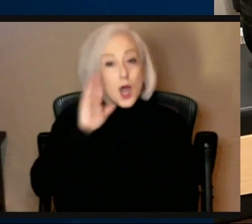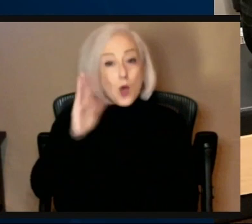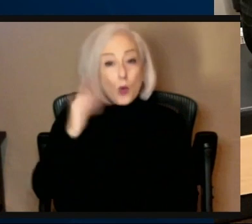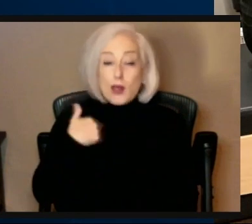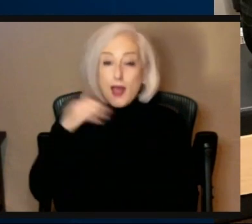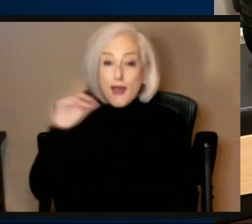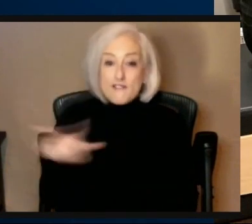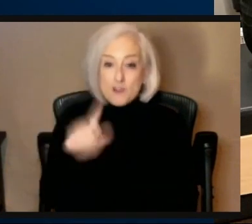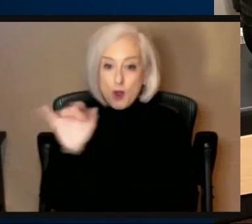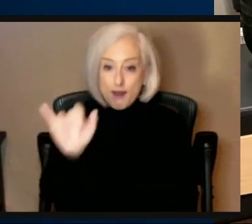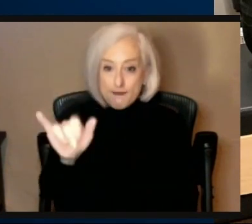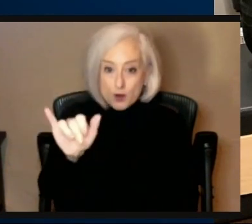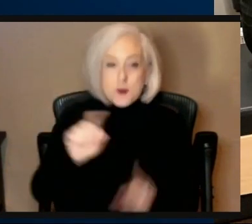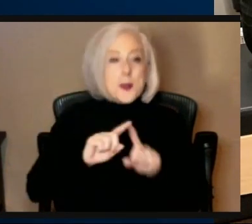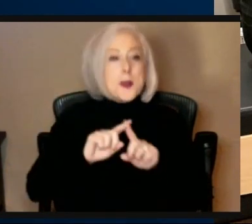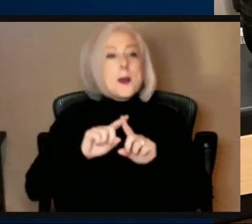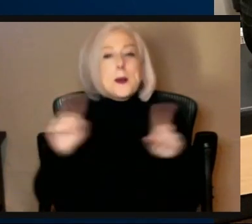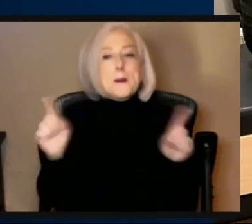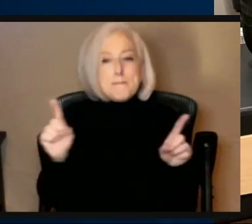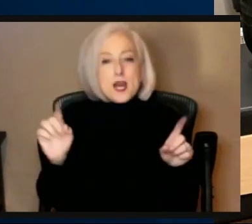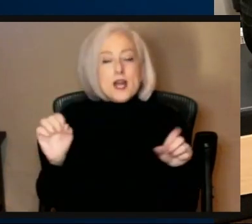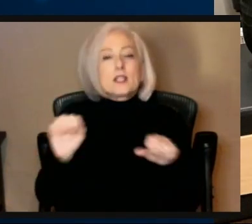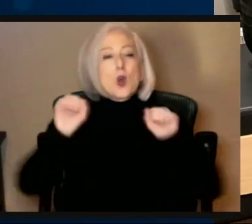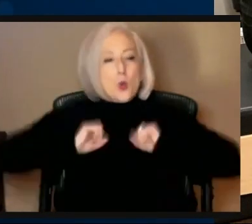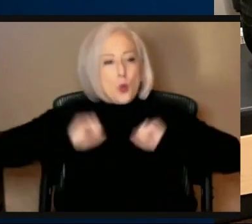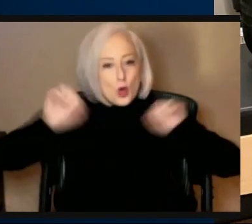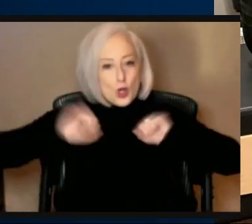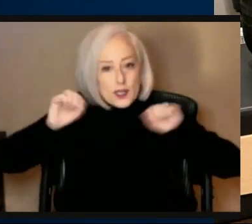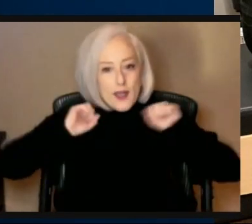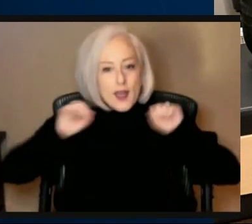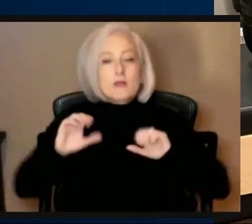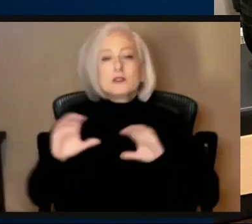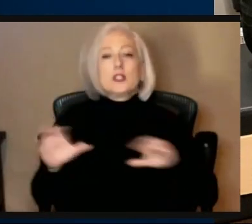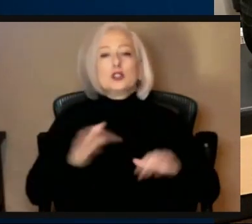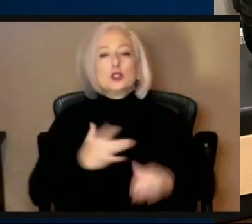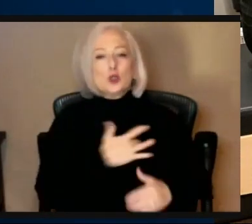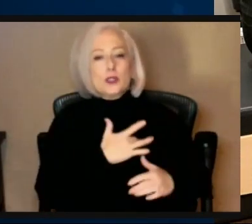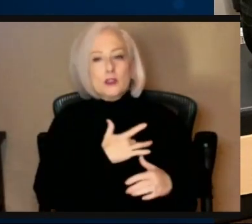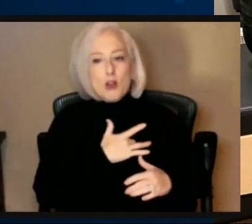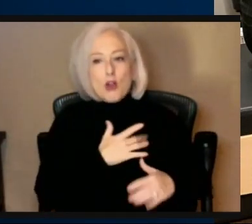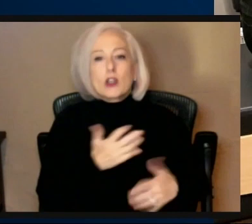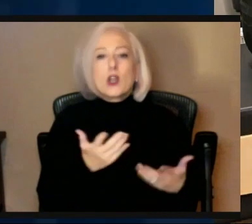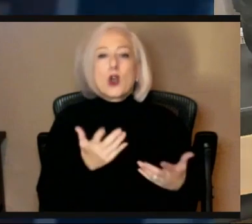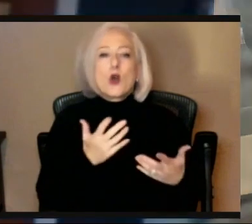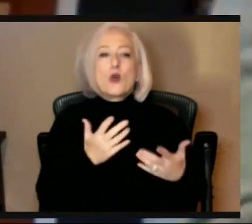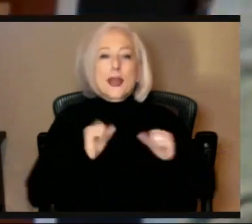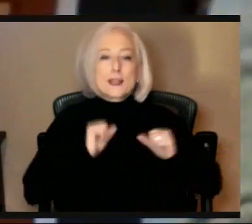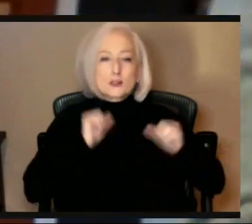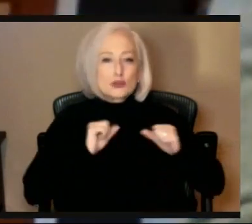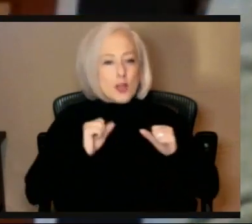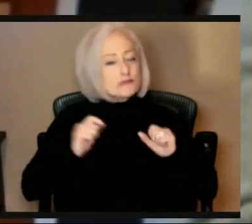But by working out and doing the cardio, I can handle it.